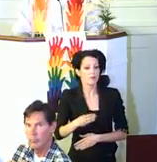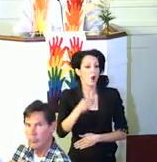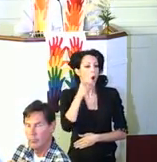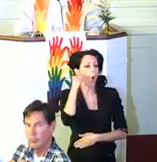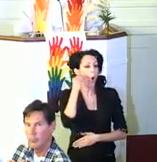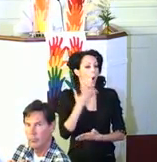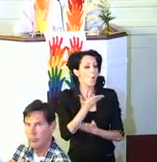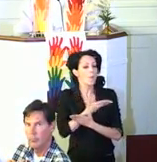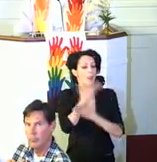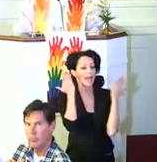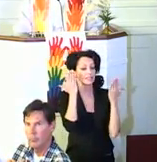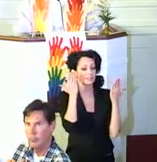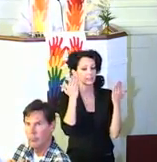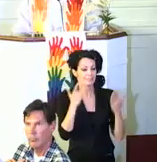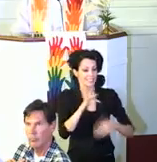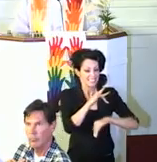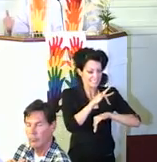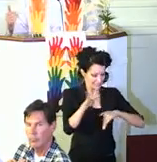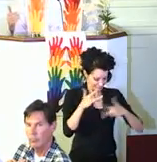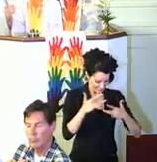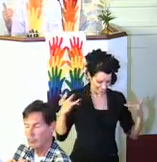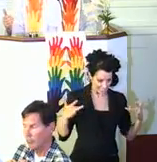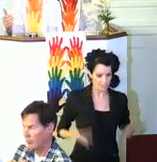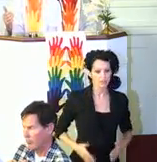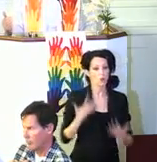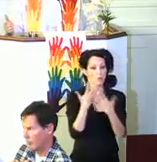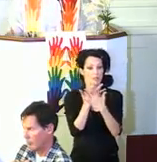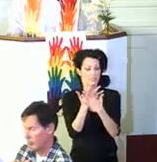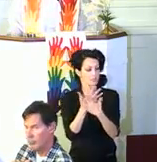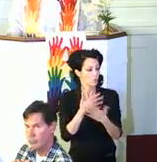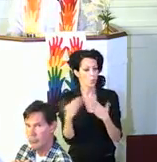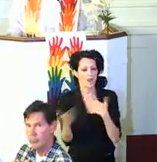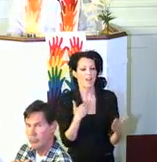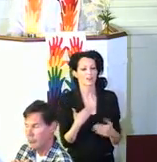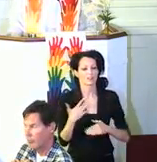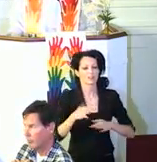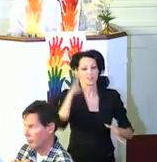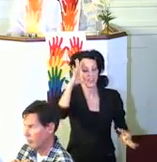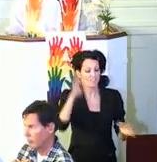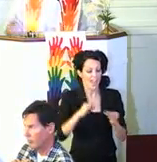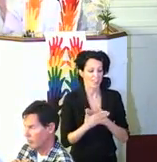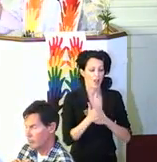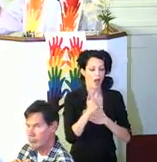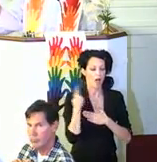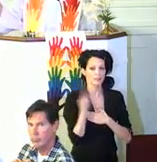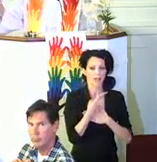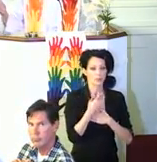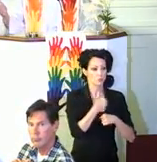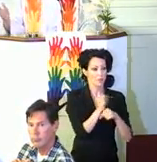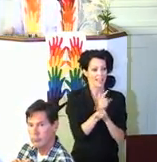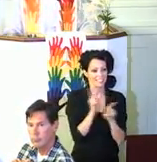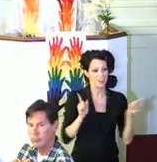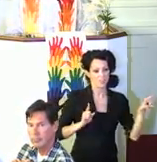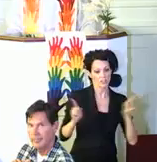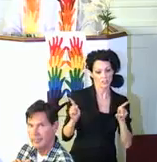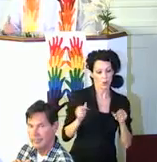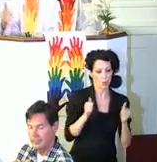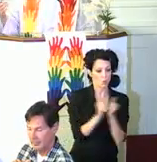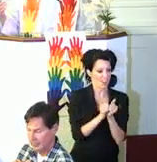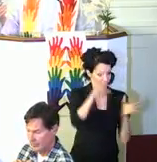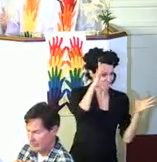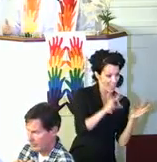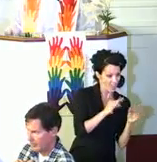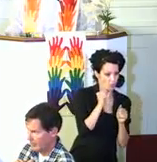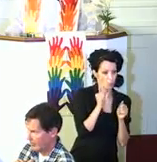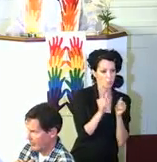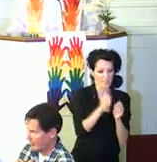the needs of those that our faith calls us to make a difference within. And so with the flags and with our banner and with the